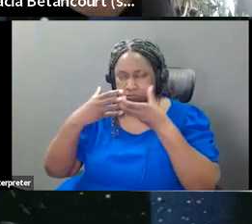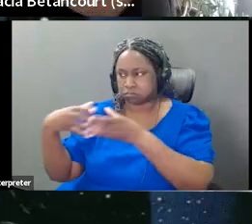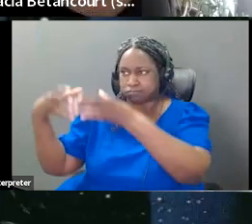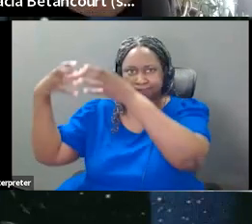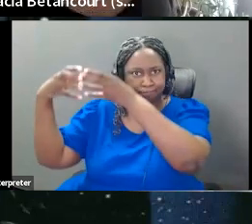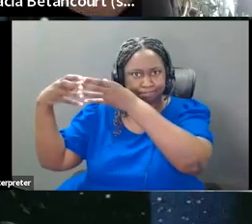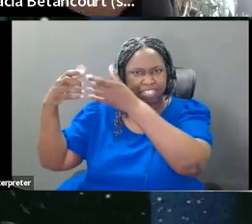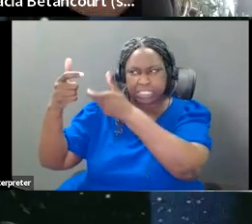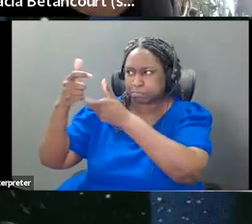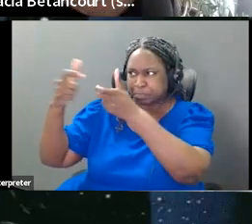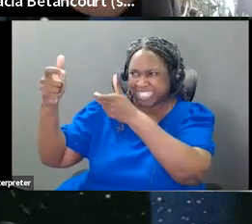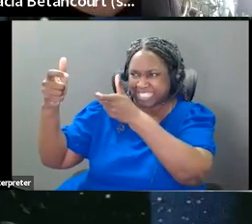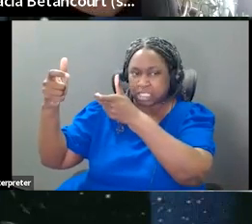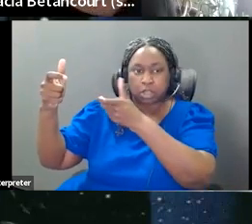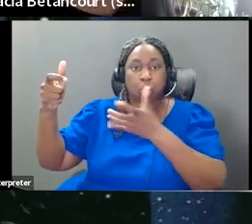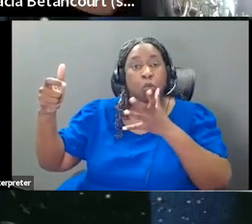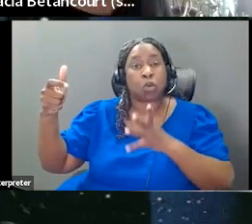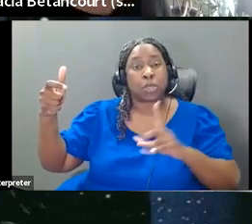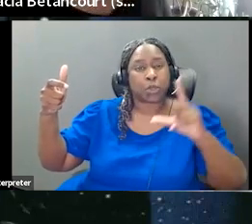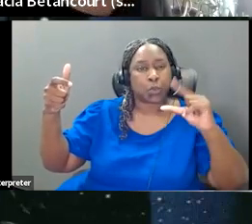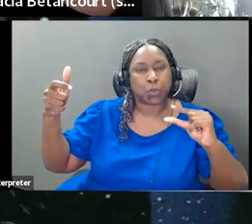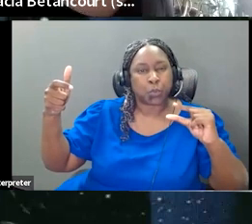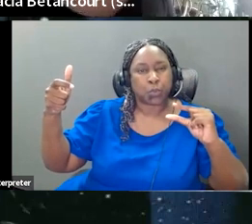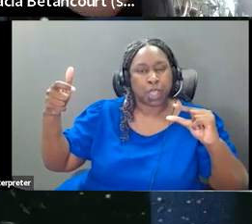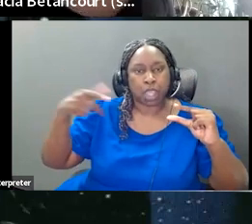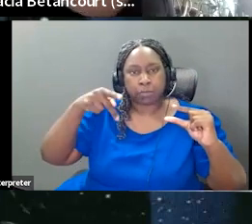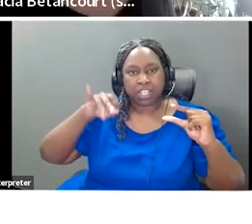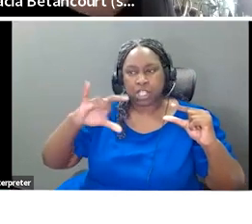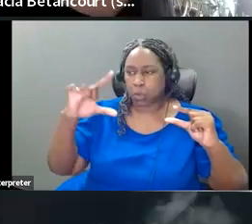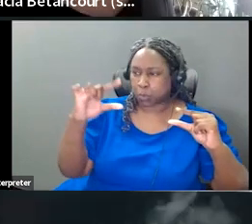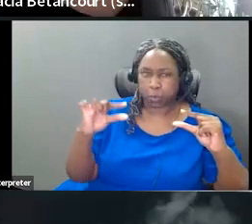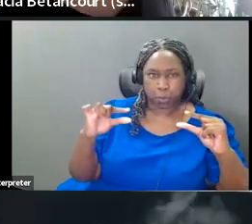woman and the only person of color on the poster.